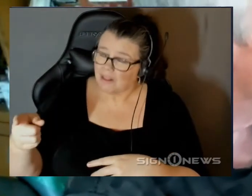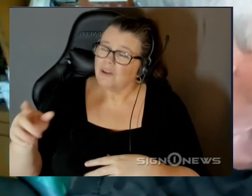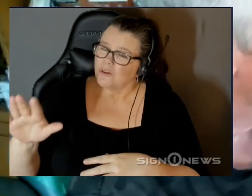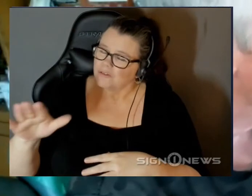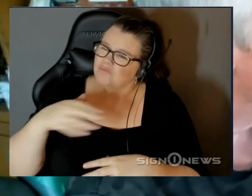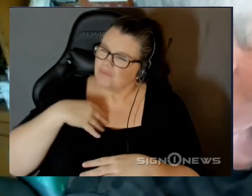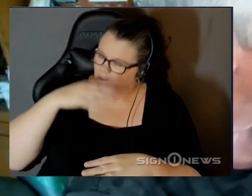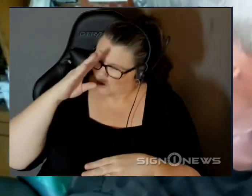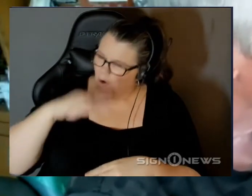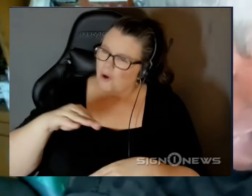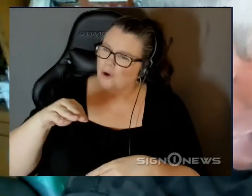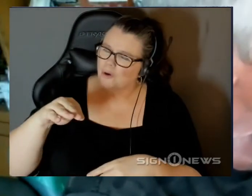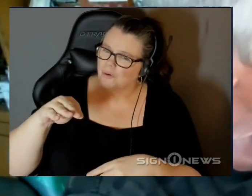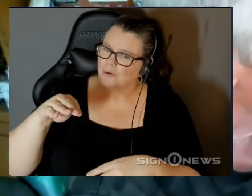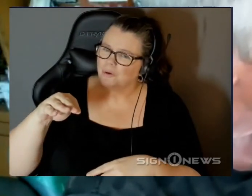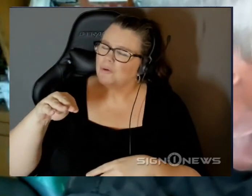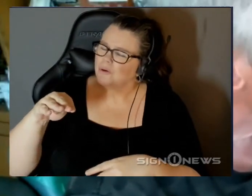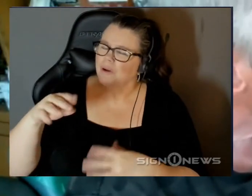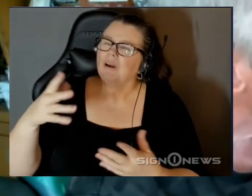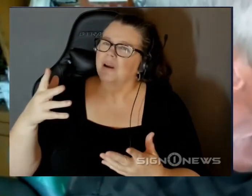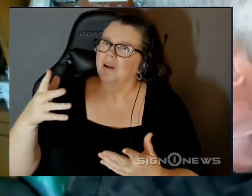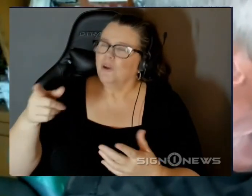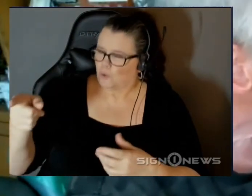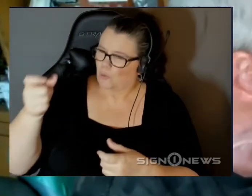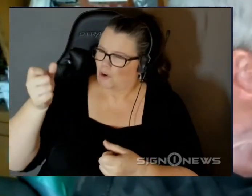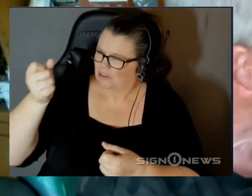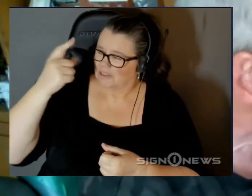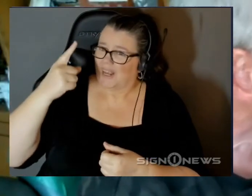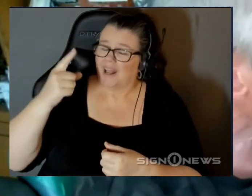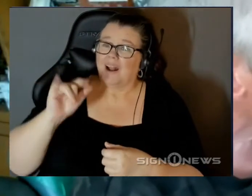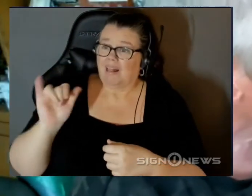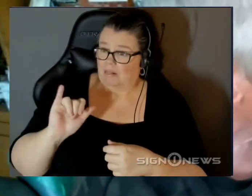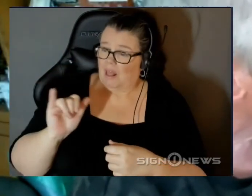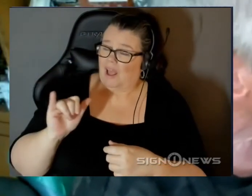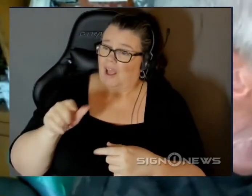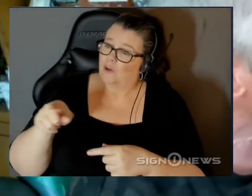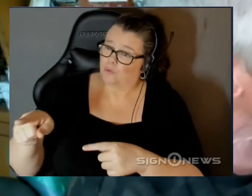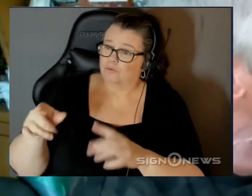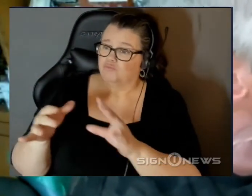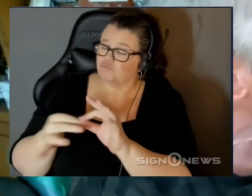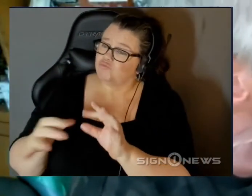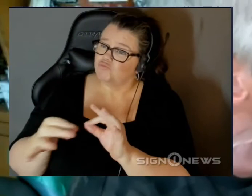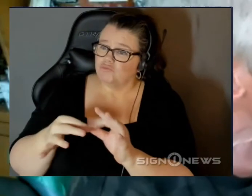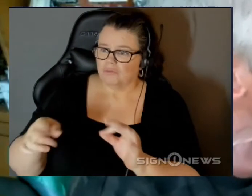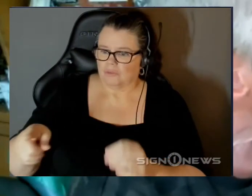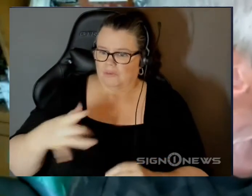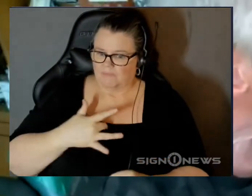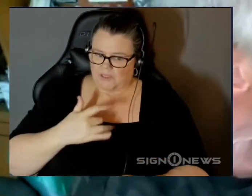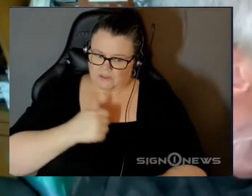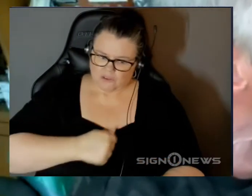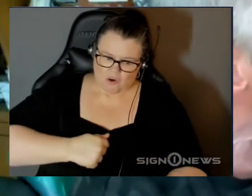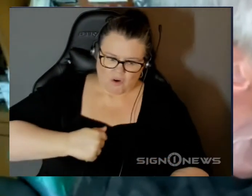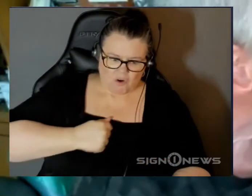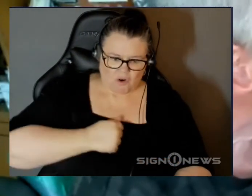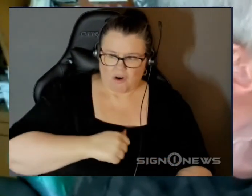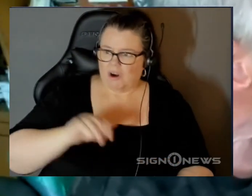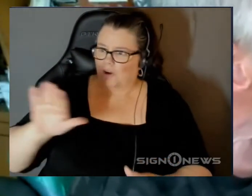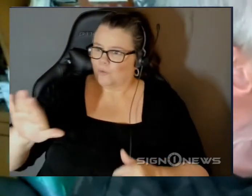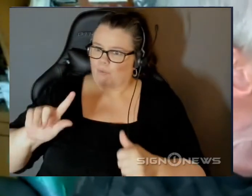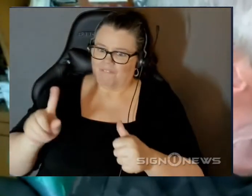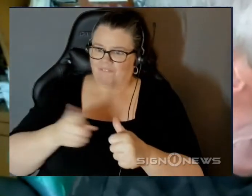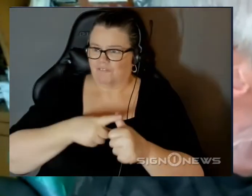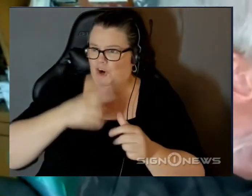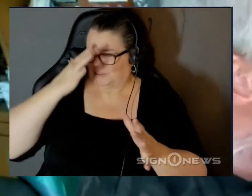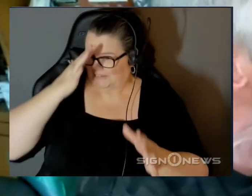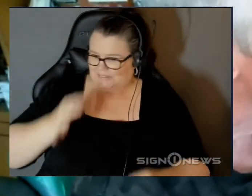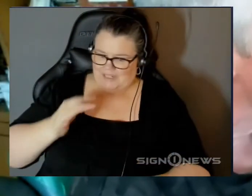that you feel sorry for your initial decision. I want you and others to know that many times parents